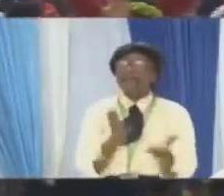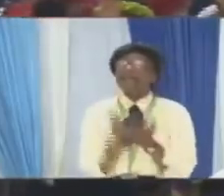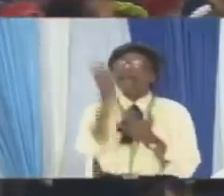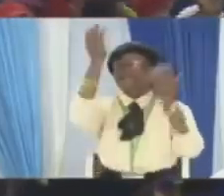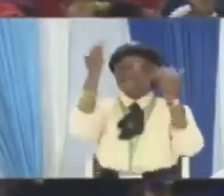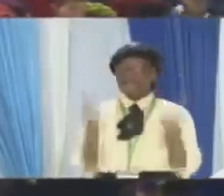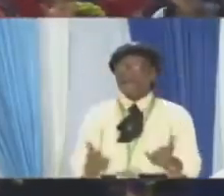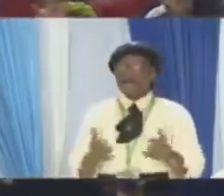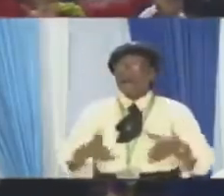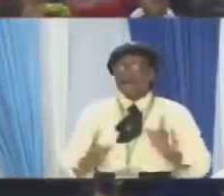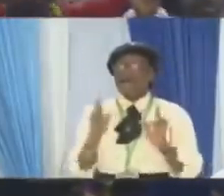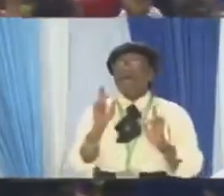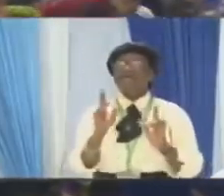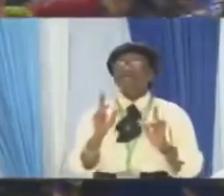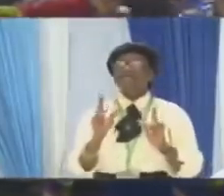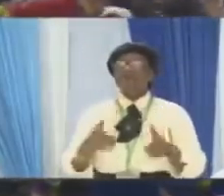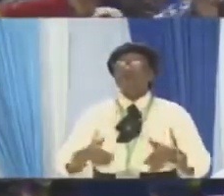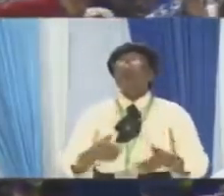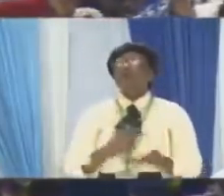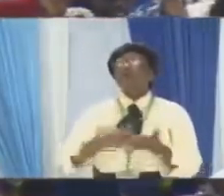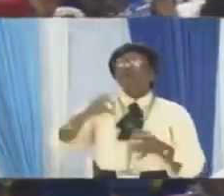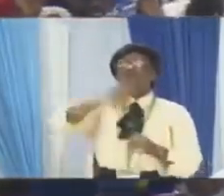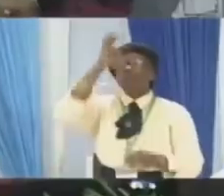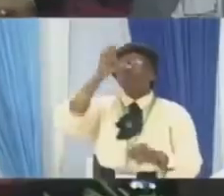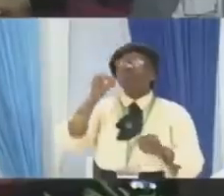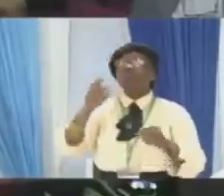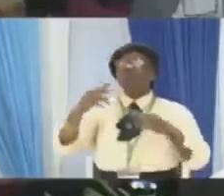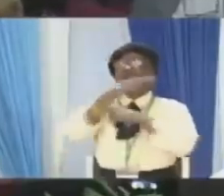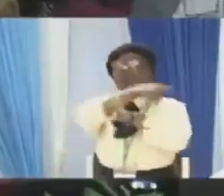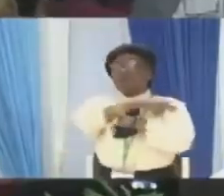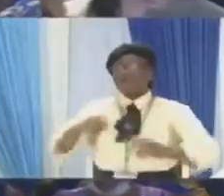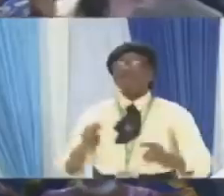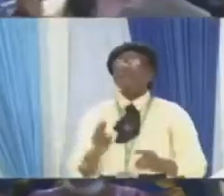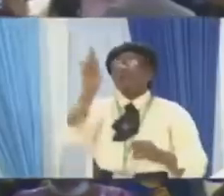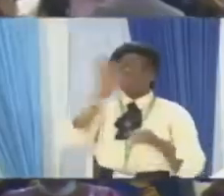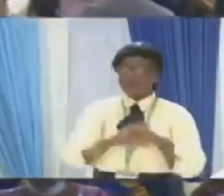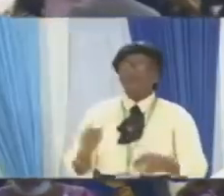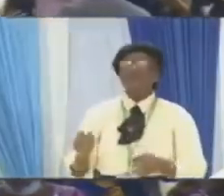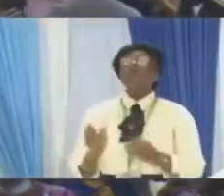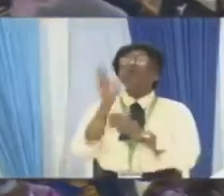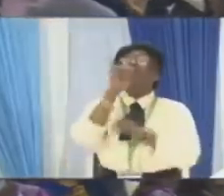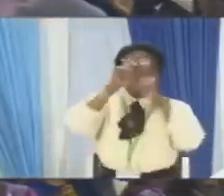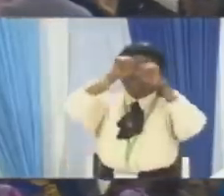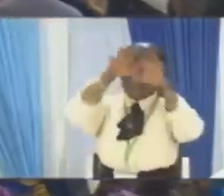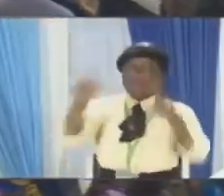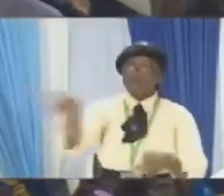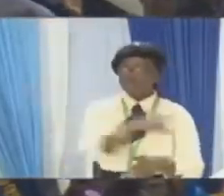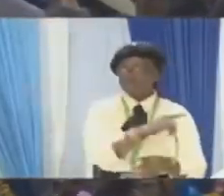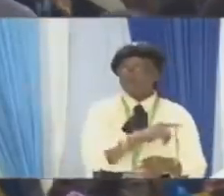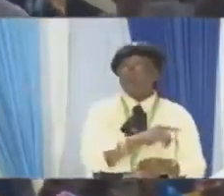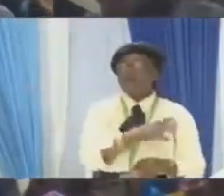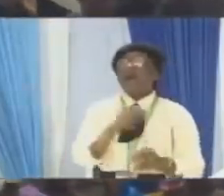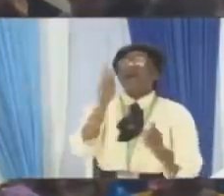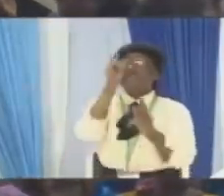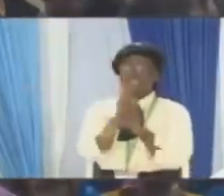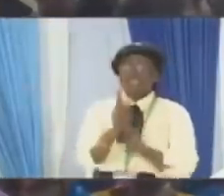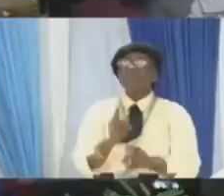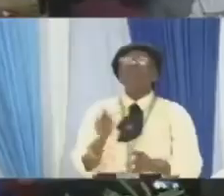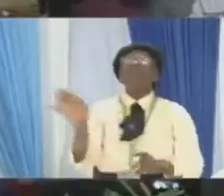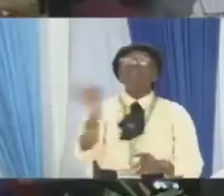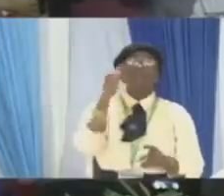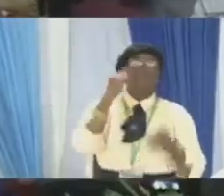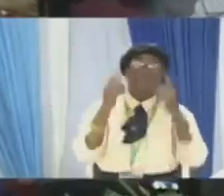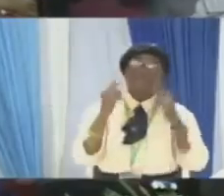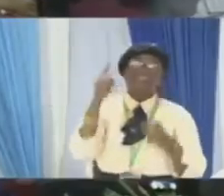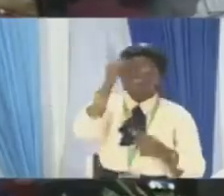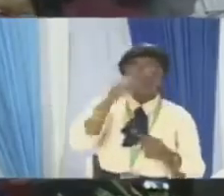Let the Holy Ghost rest upon you. The Lord bless and keep you and cause his face to shine upon you. The Lord